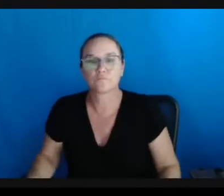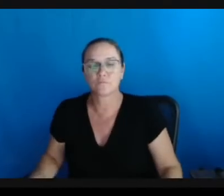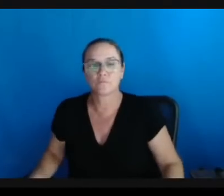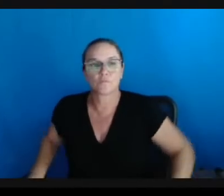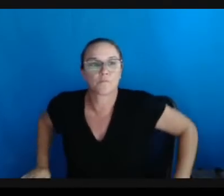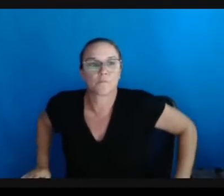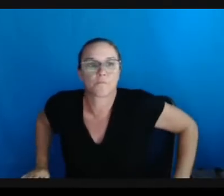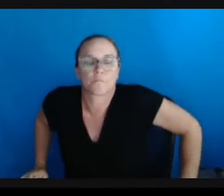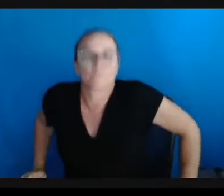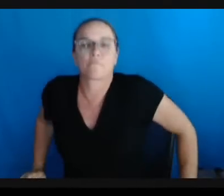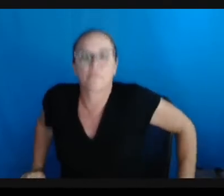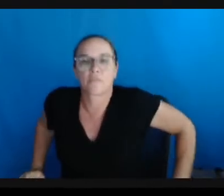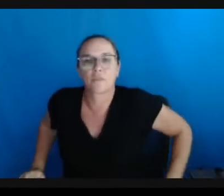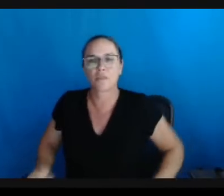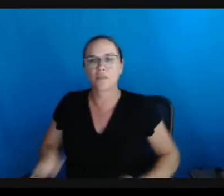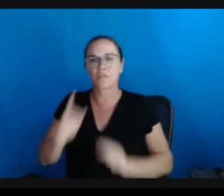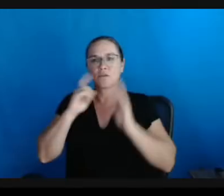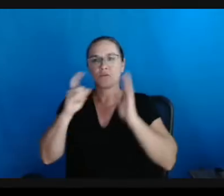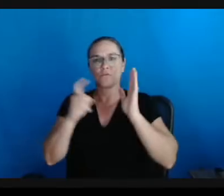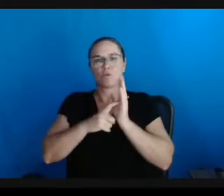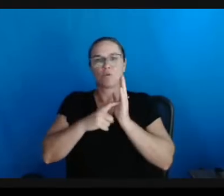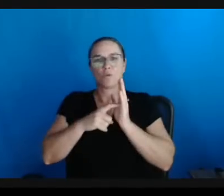a lava ooze out